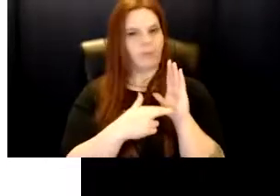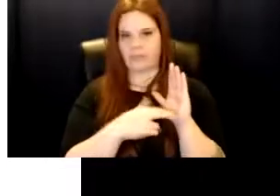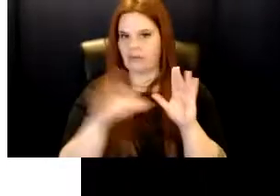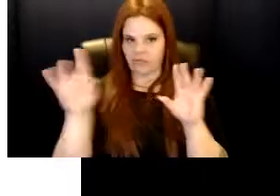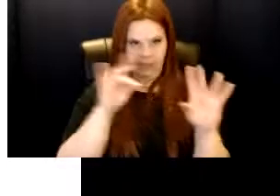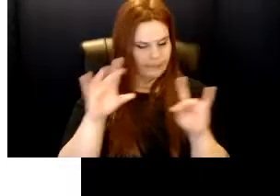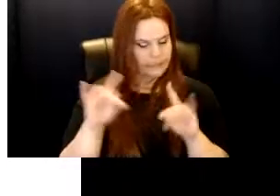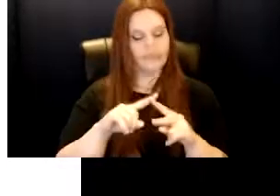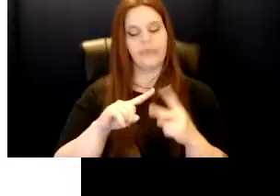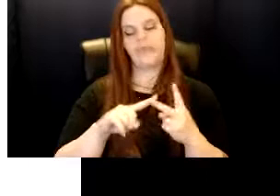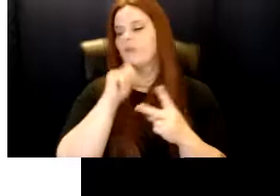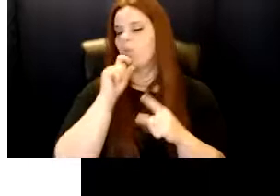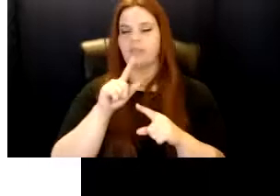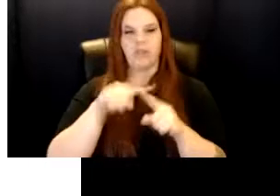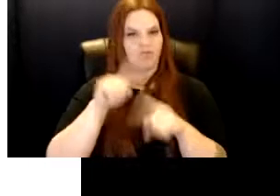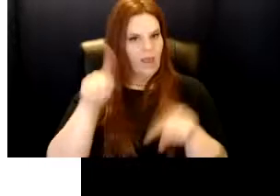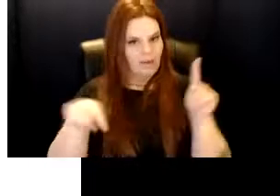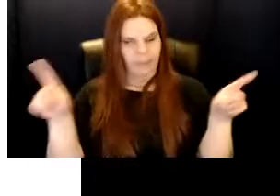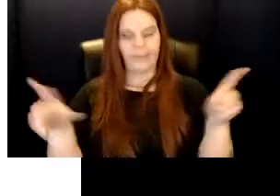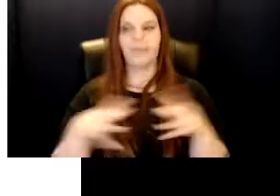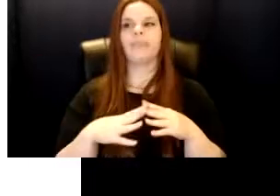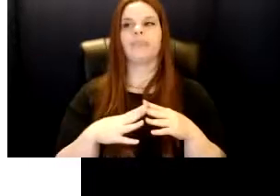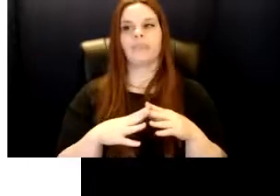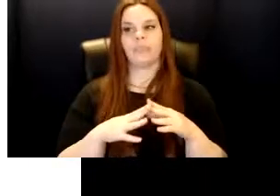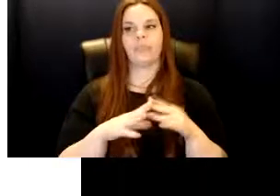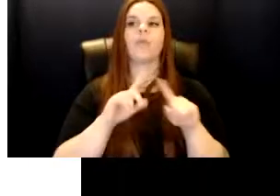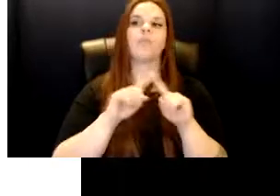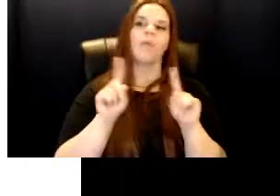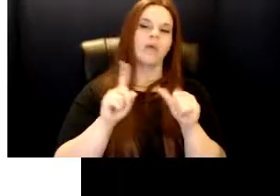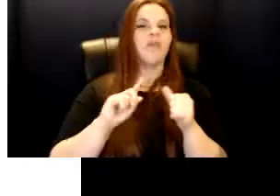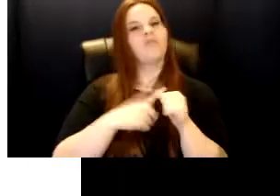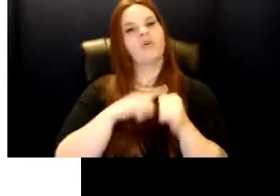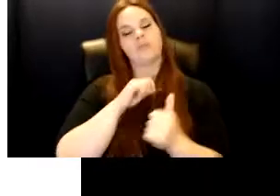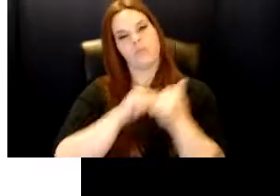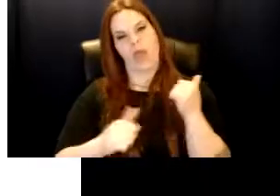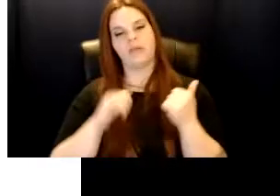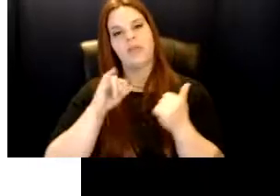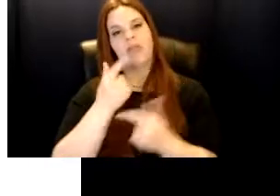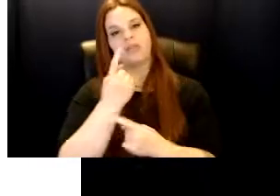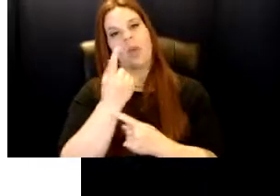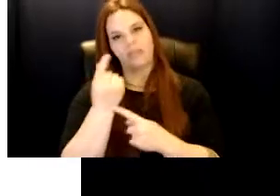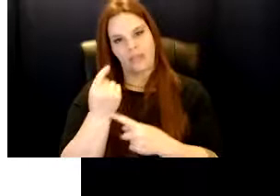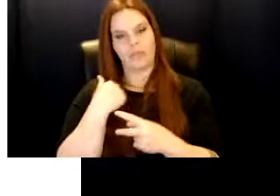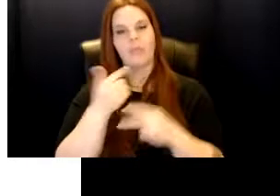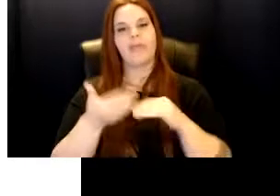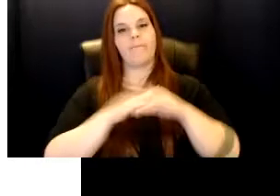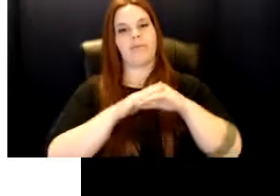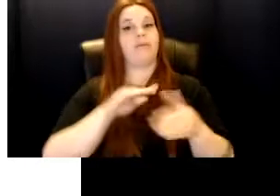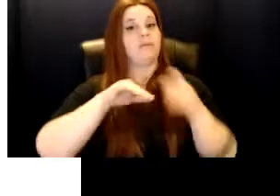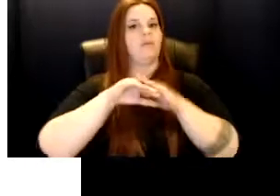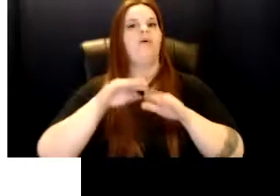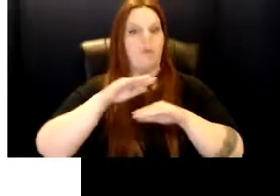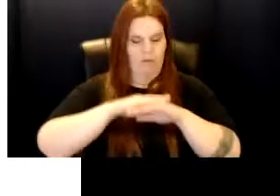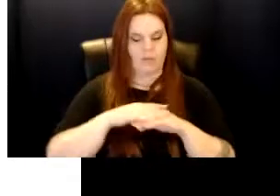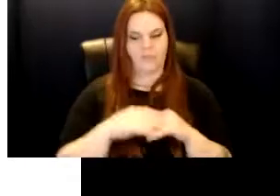was not a random sample, but it's a first pass, and it's a step upon which we can build upon.